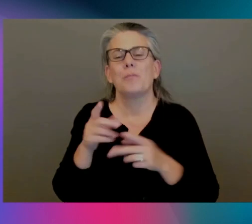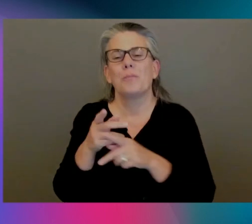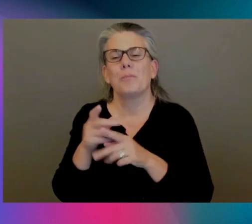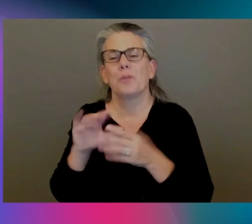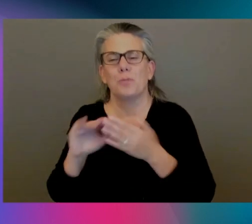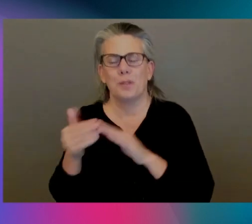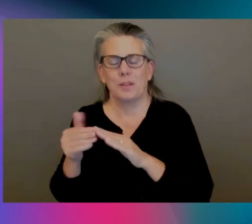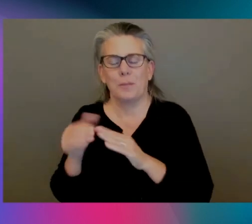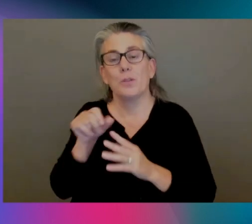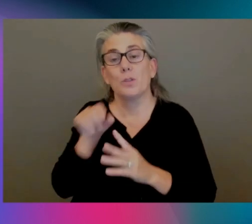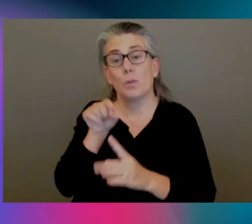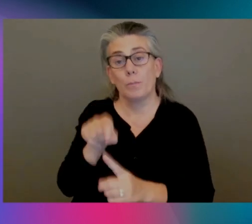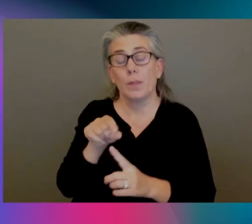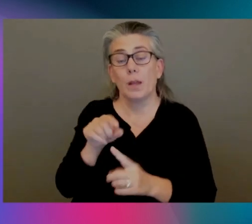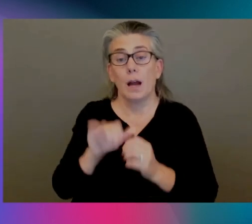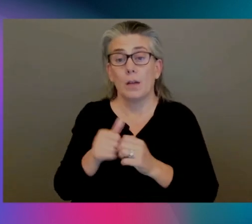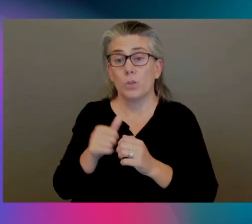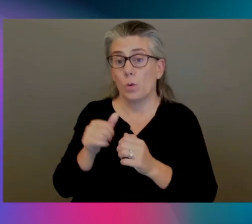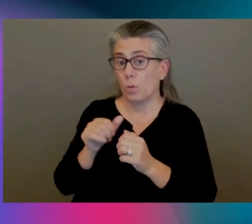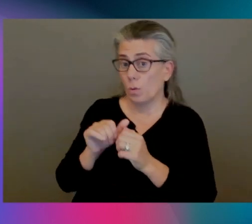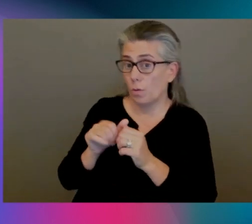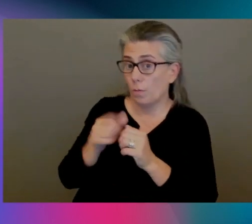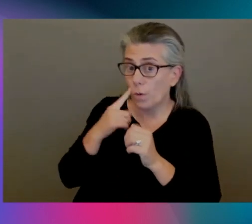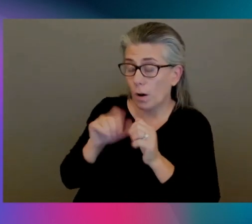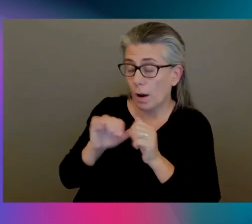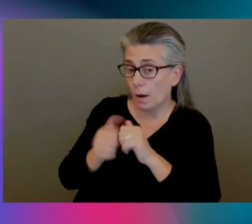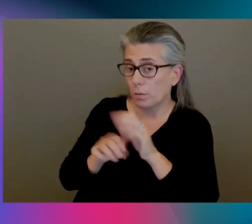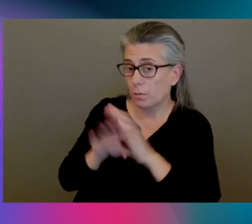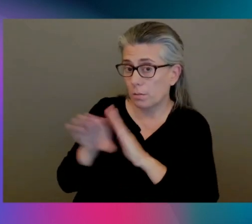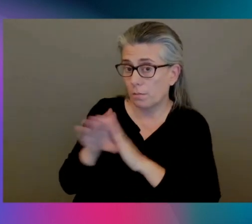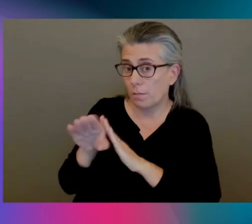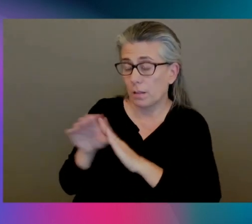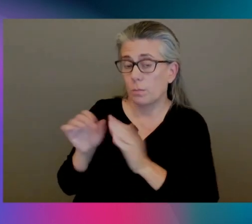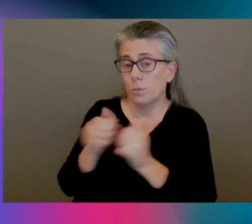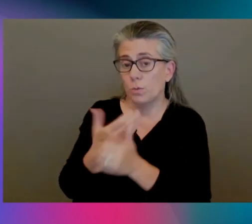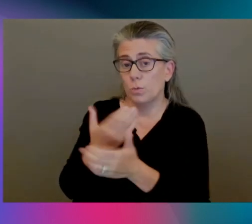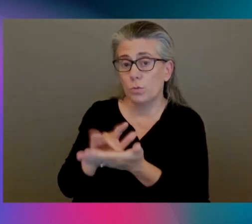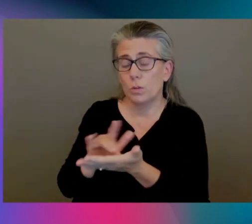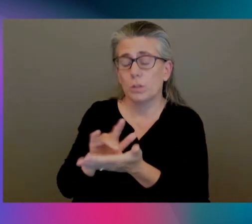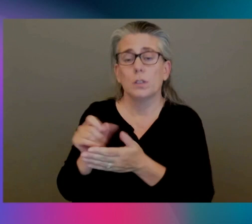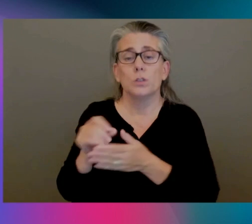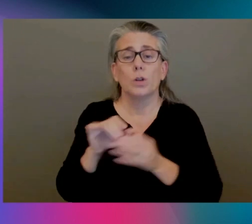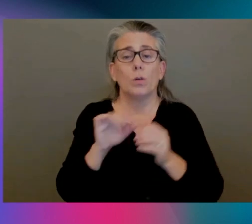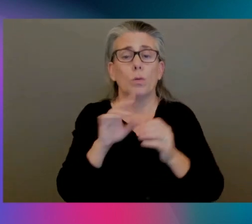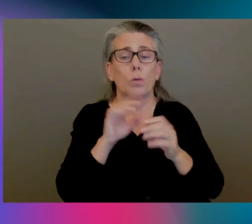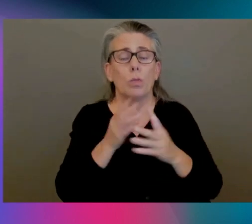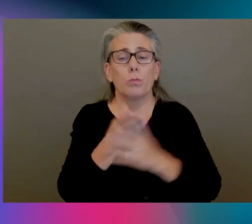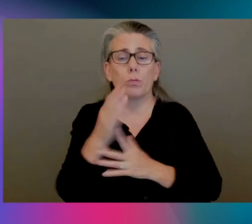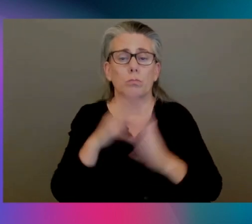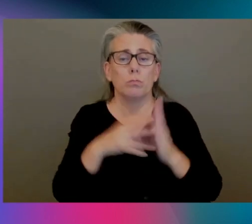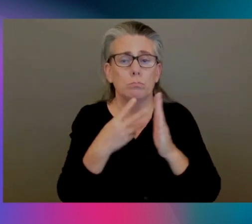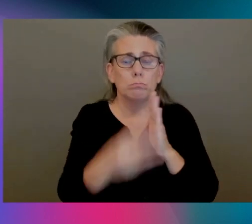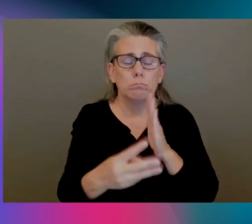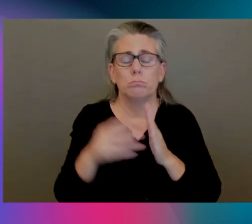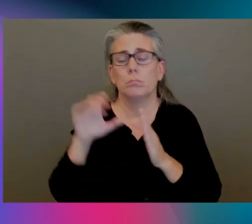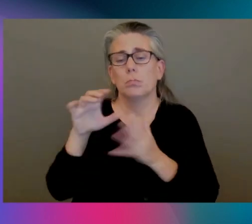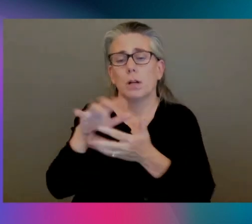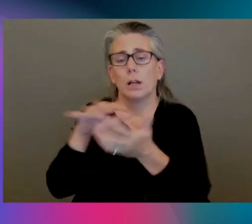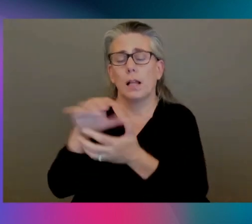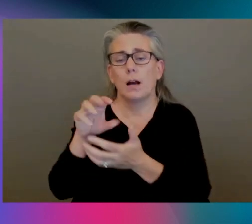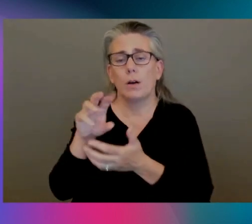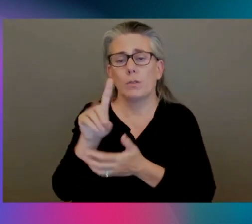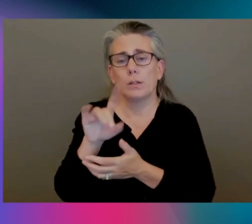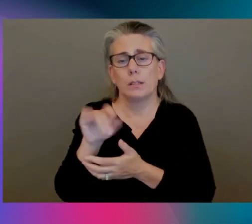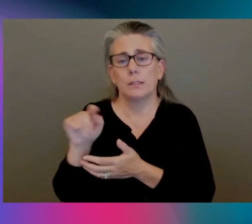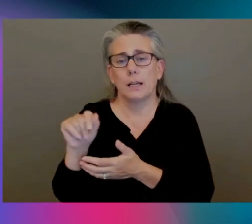data delivered in analysis-ready format, in the form of tables through our Redshift cloud data warehouse, they have access